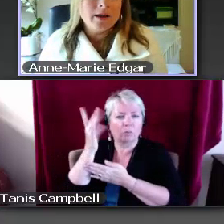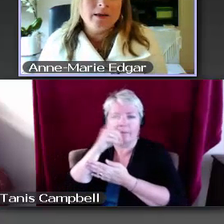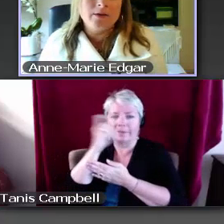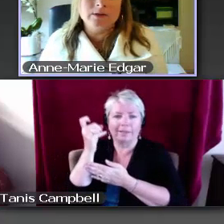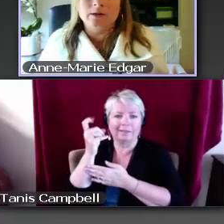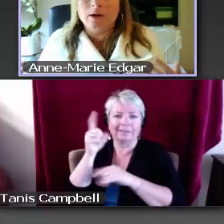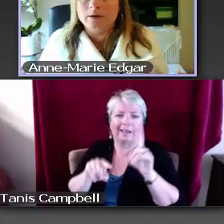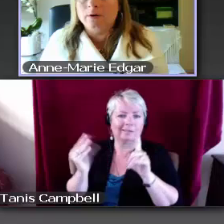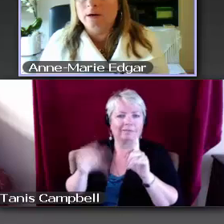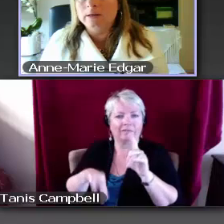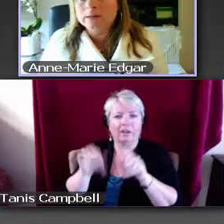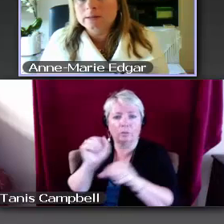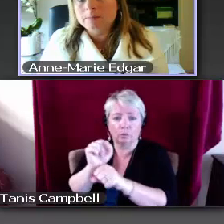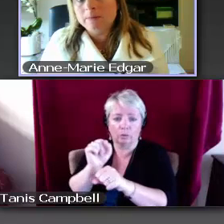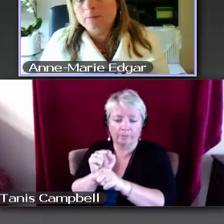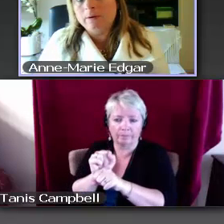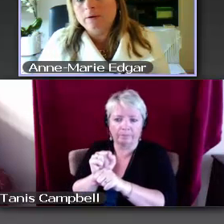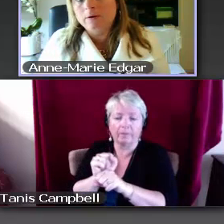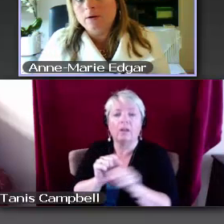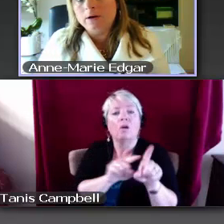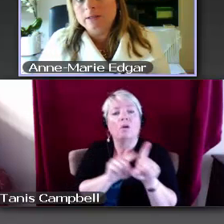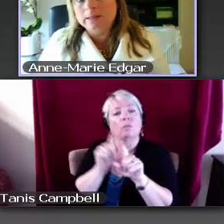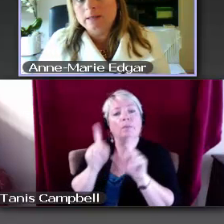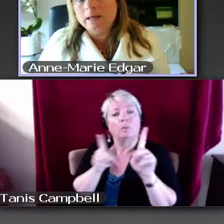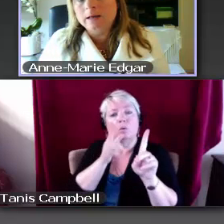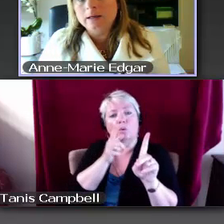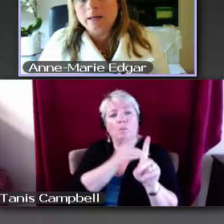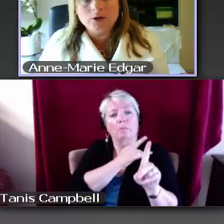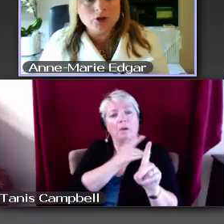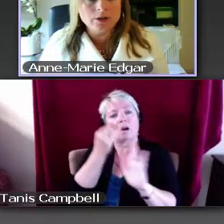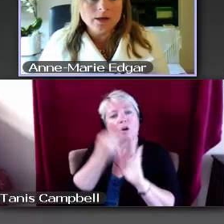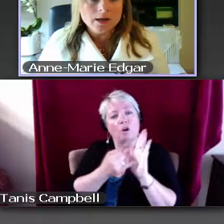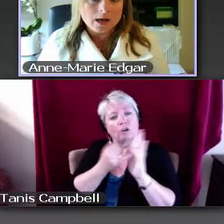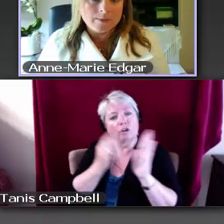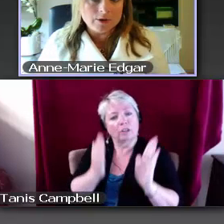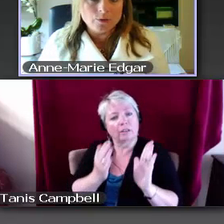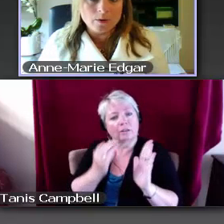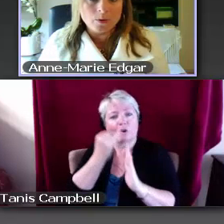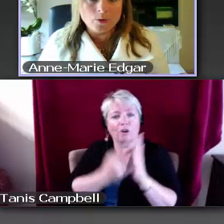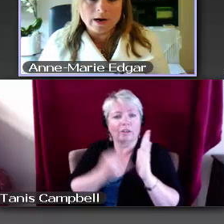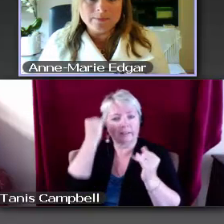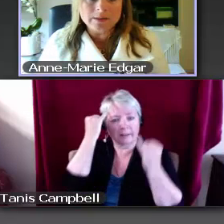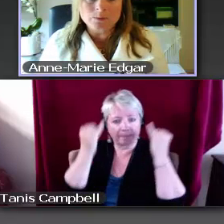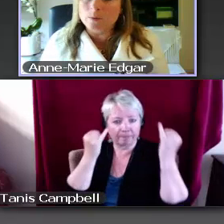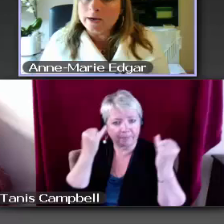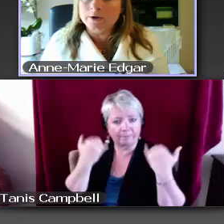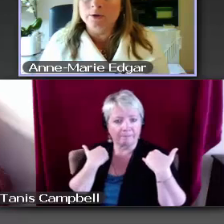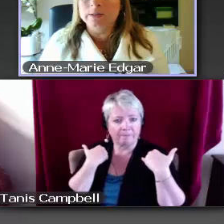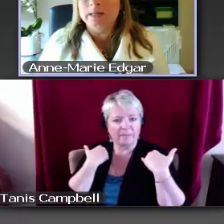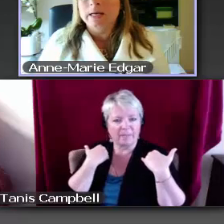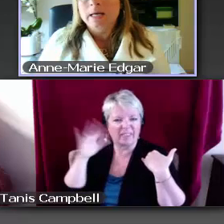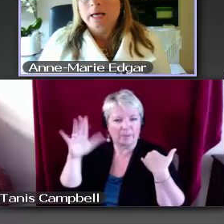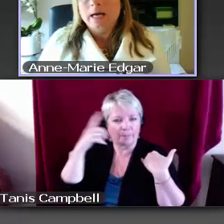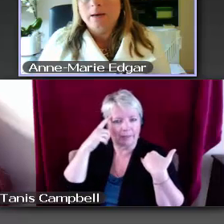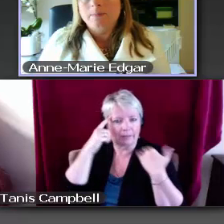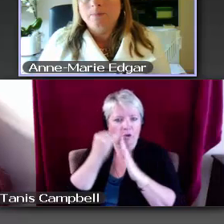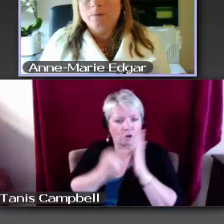We find that there's a lot of artists, people with an artistic inclination coming to our programs,